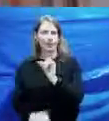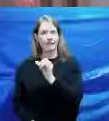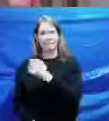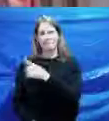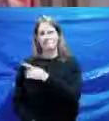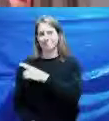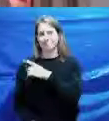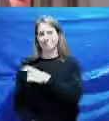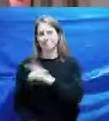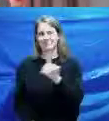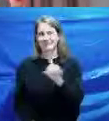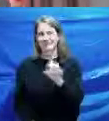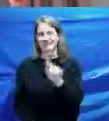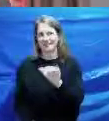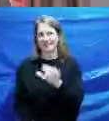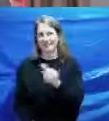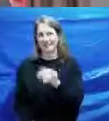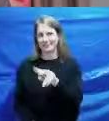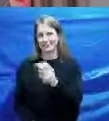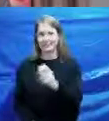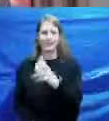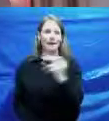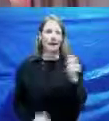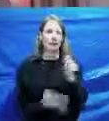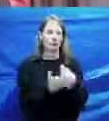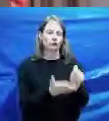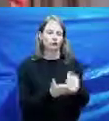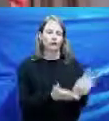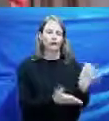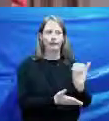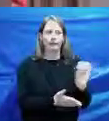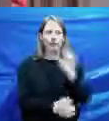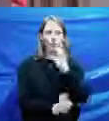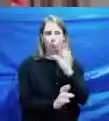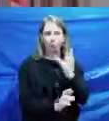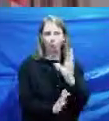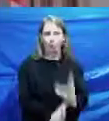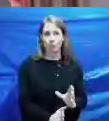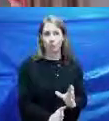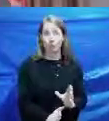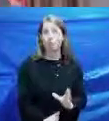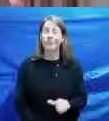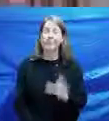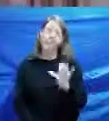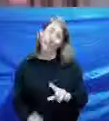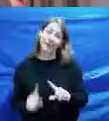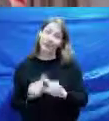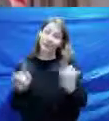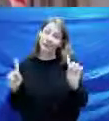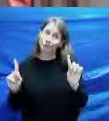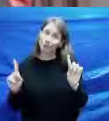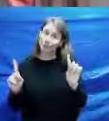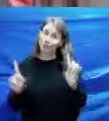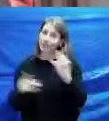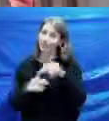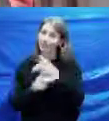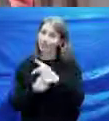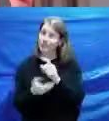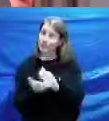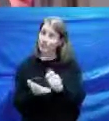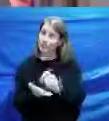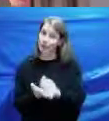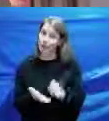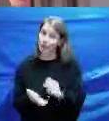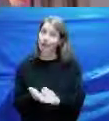most of you can recognize. Very different from the predominant form of writing that happens now in our school settings where they are writing